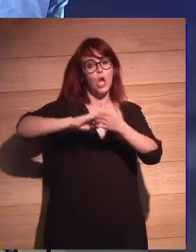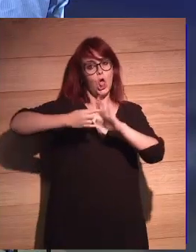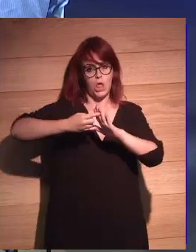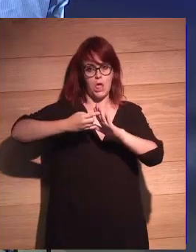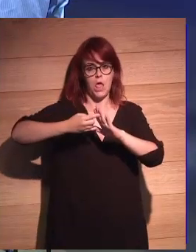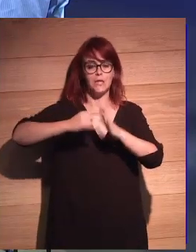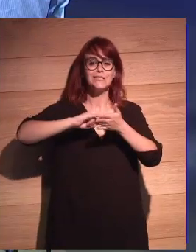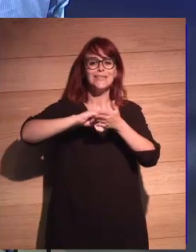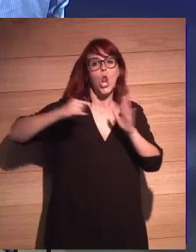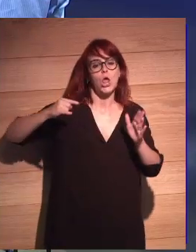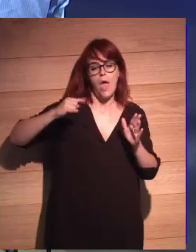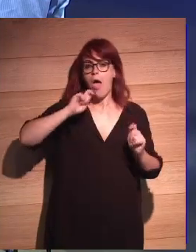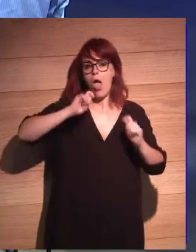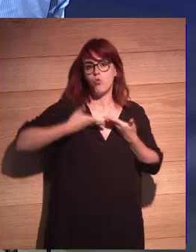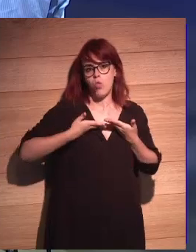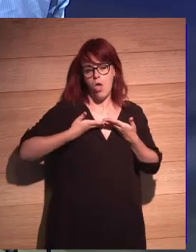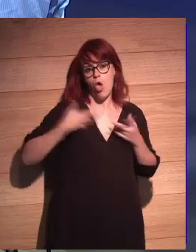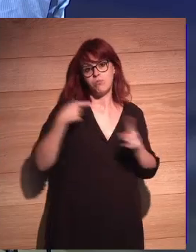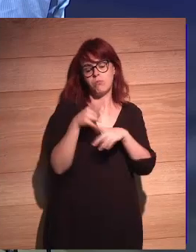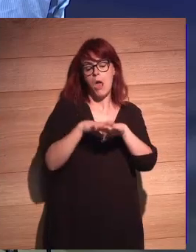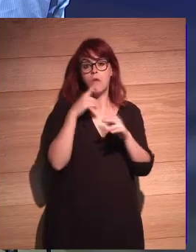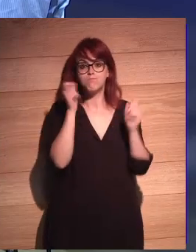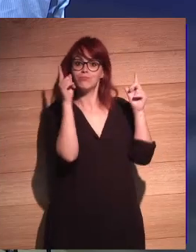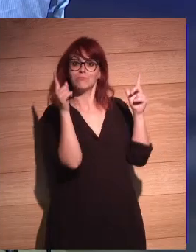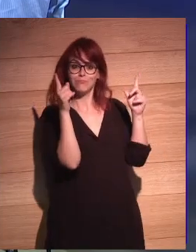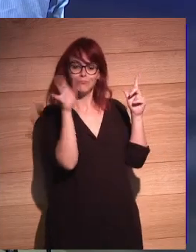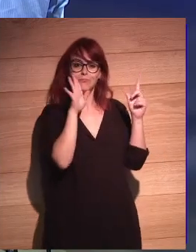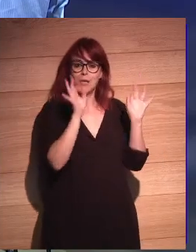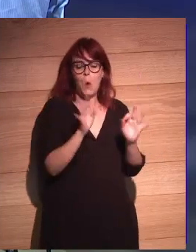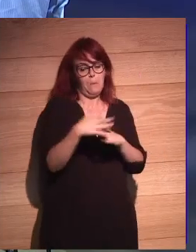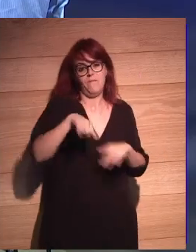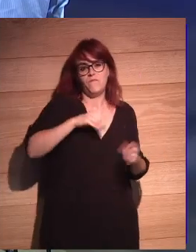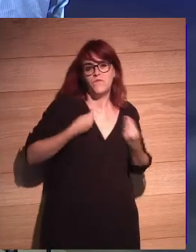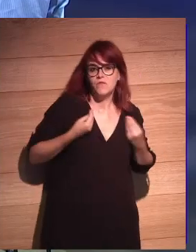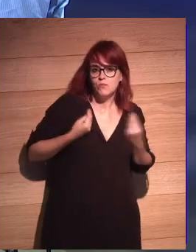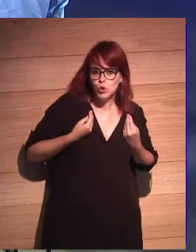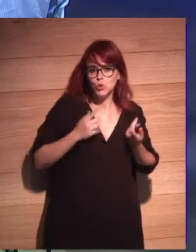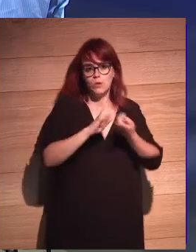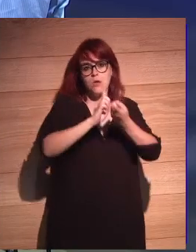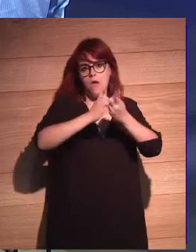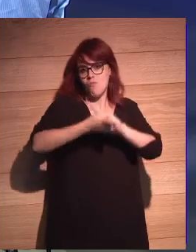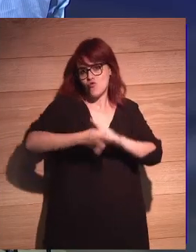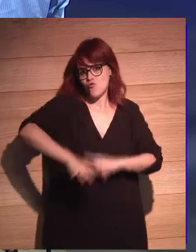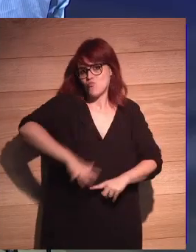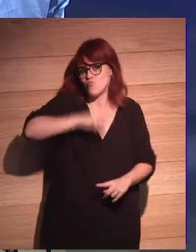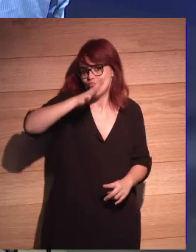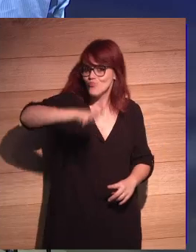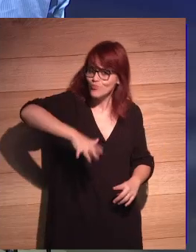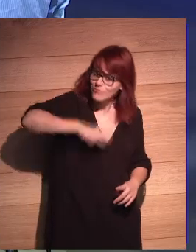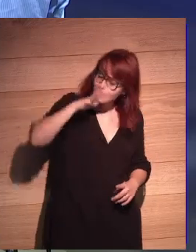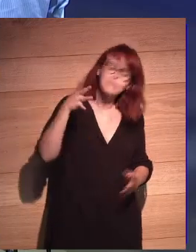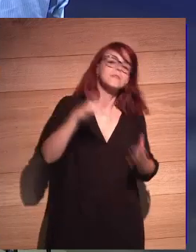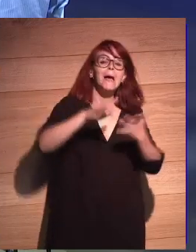beyond technology. Well, technology has helped us realize and understand that we really are living a